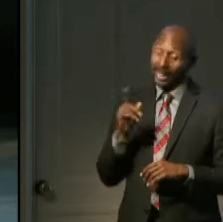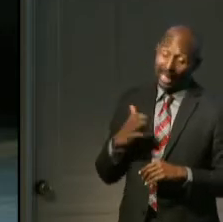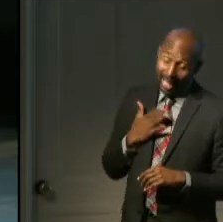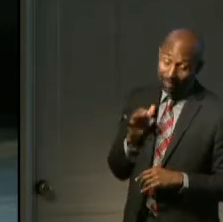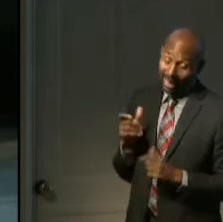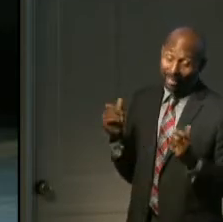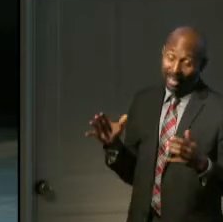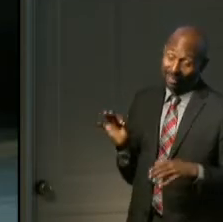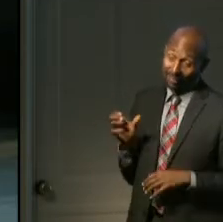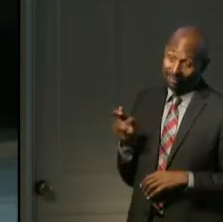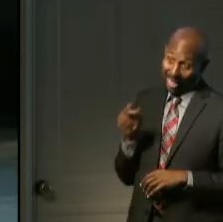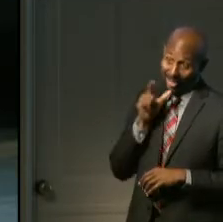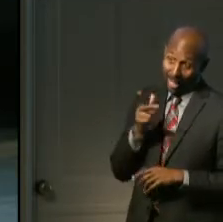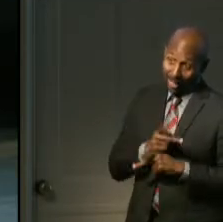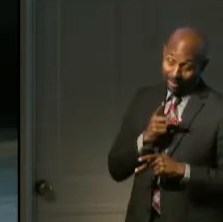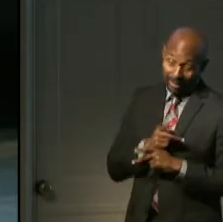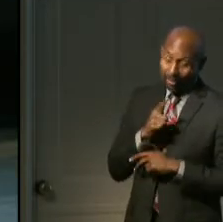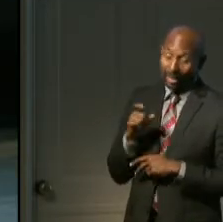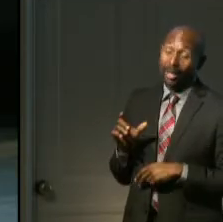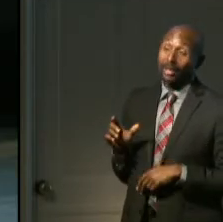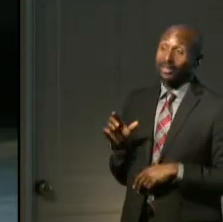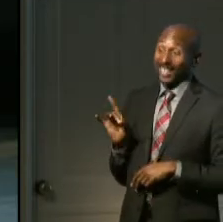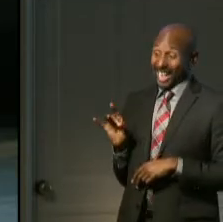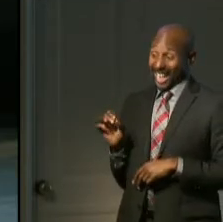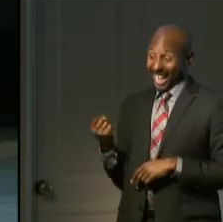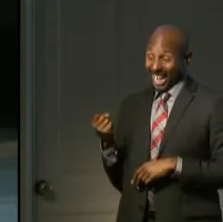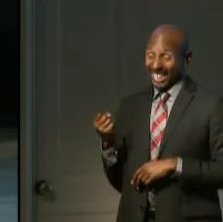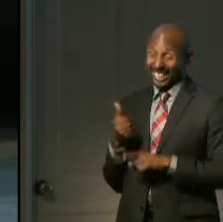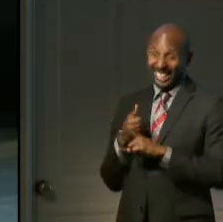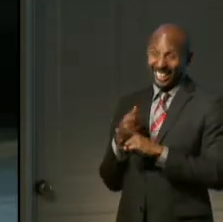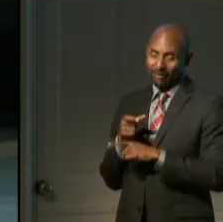good decade for me. Glad most of that is gone.